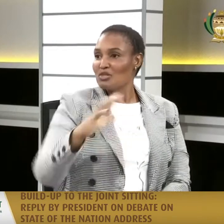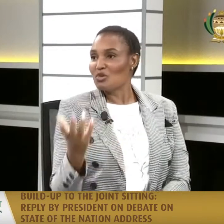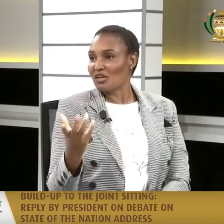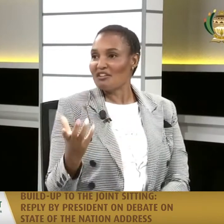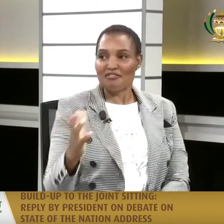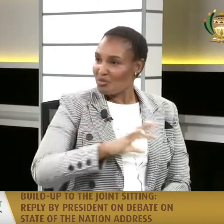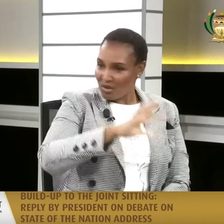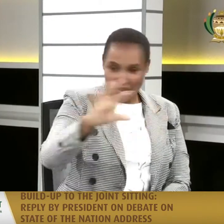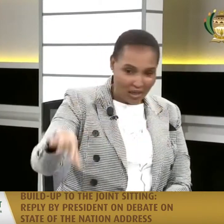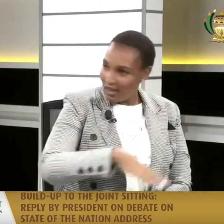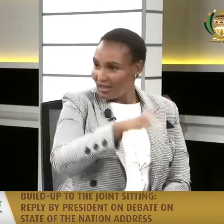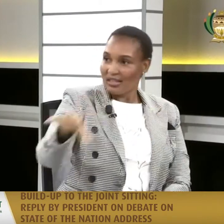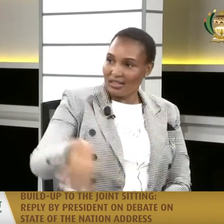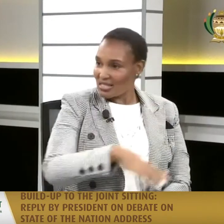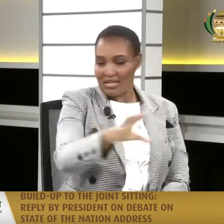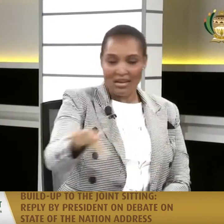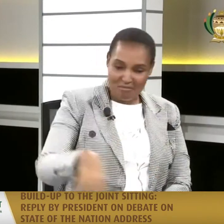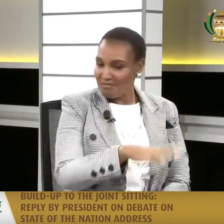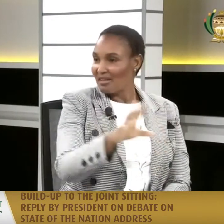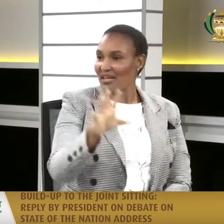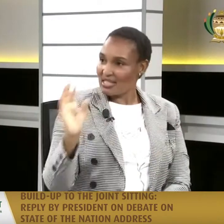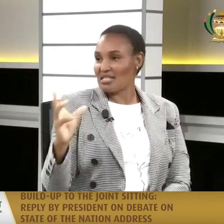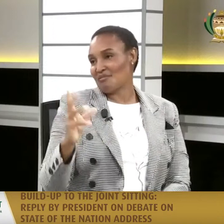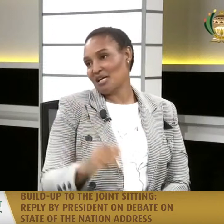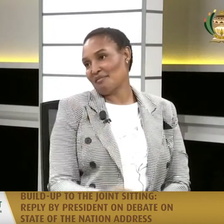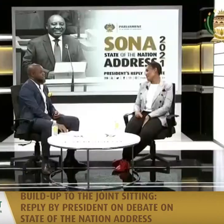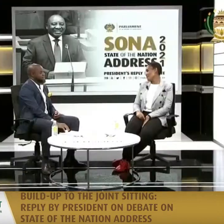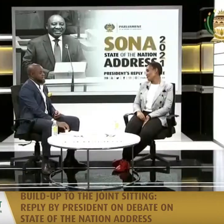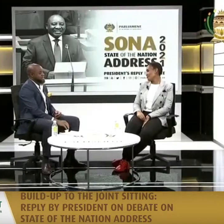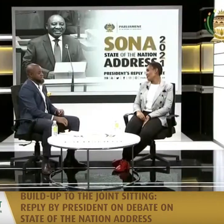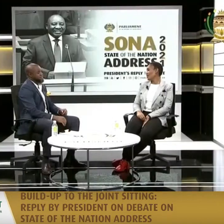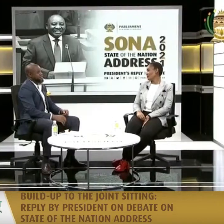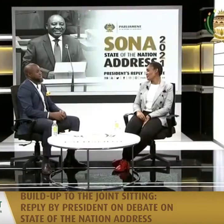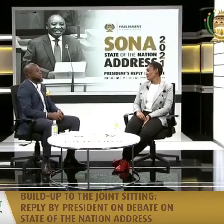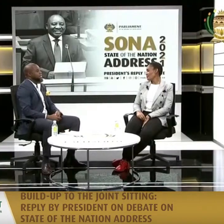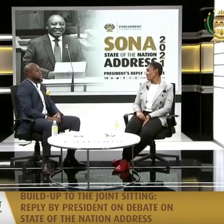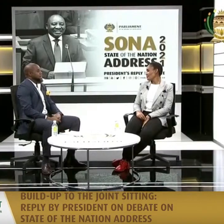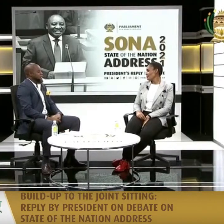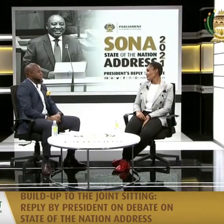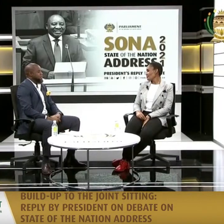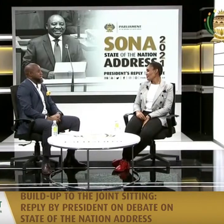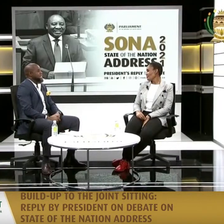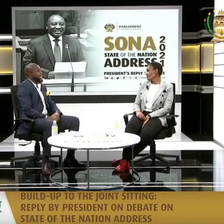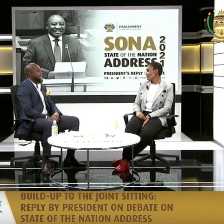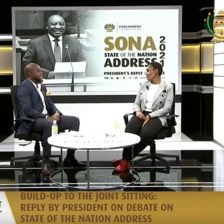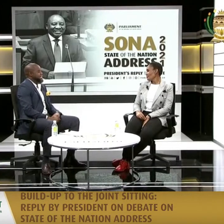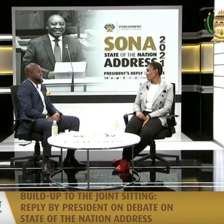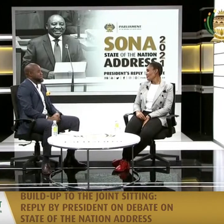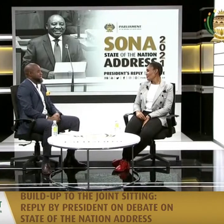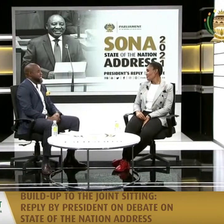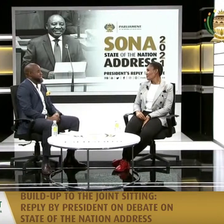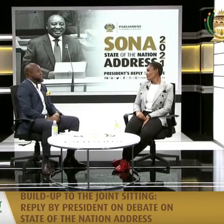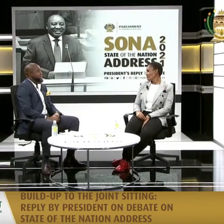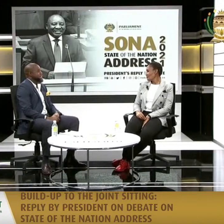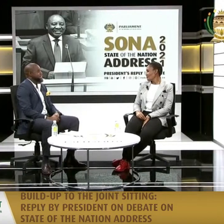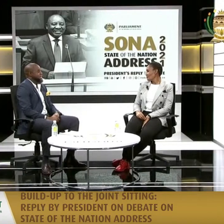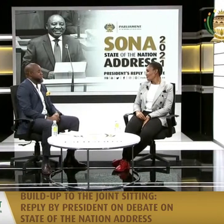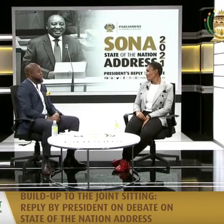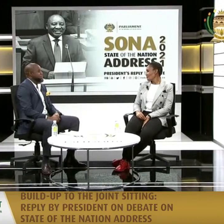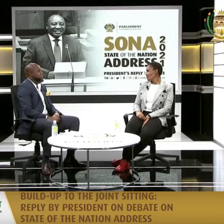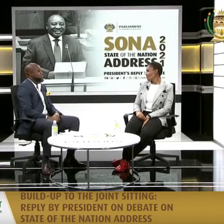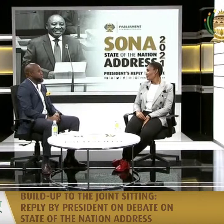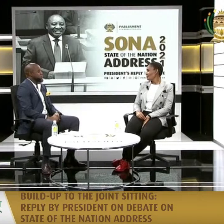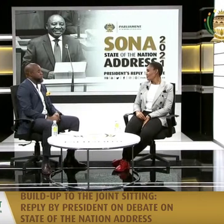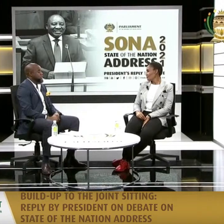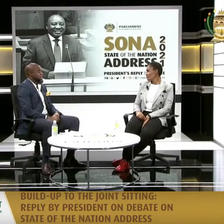player, there's no referee, we are in the same, at the same time. Definitely, definitely. Yeah. Manana Thembing Kadimeng, thank you